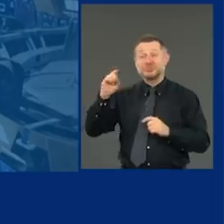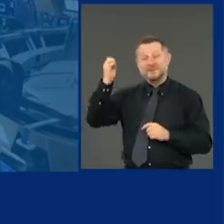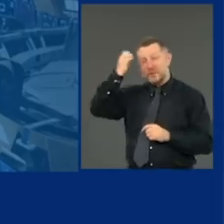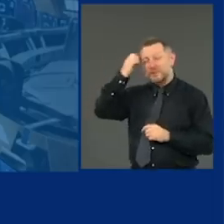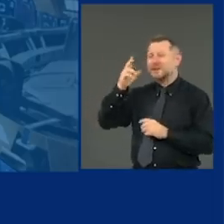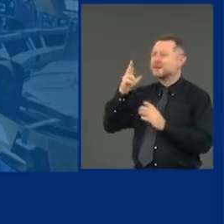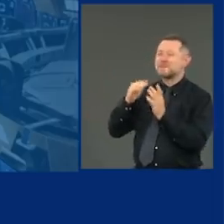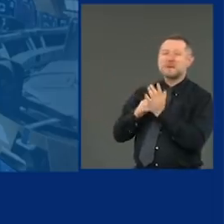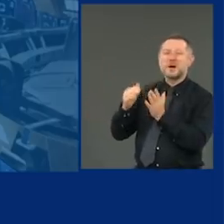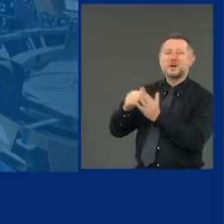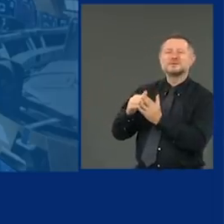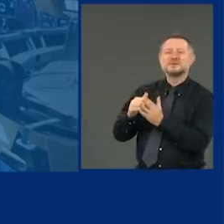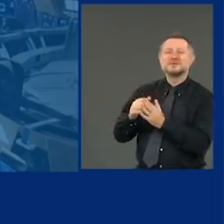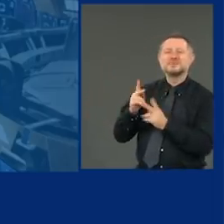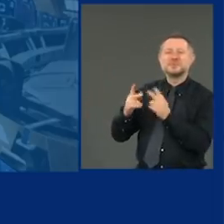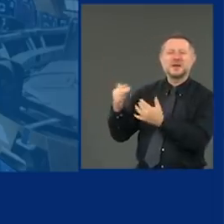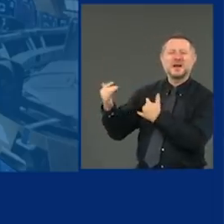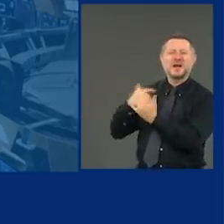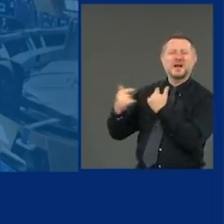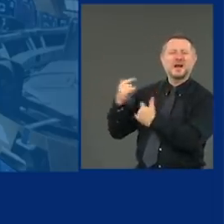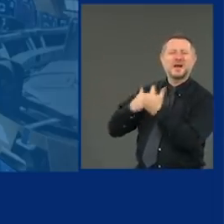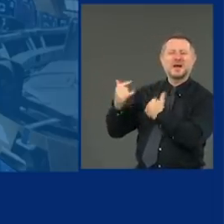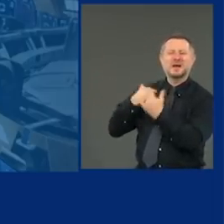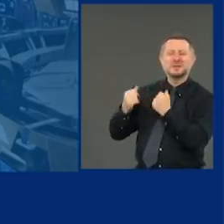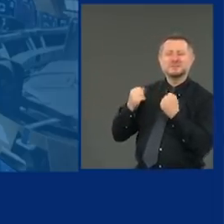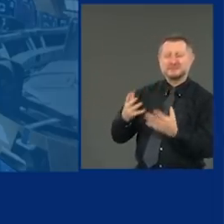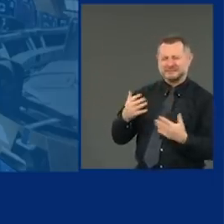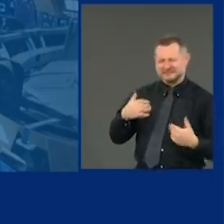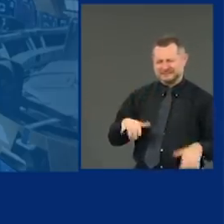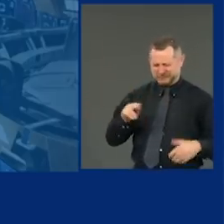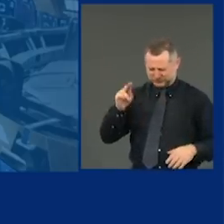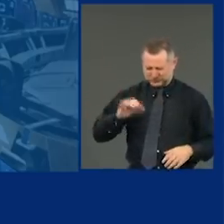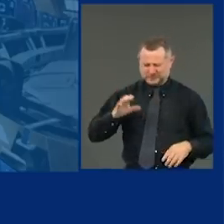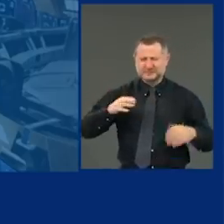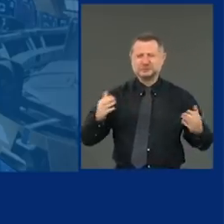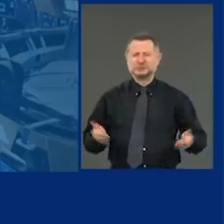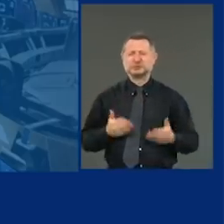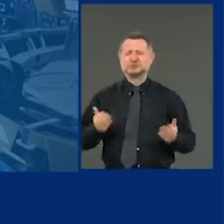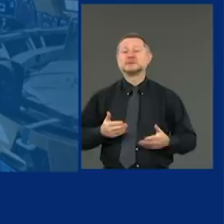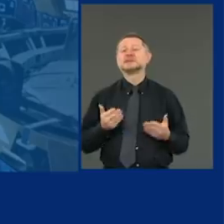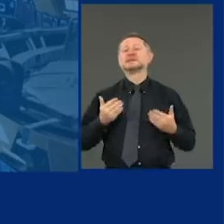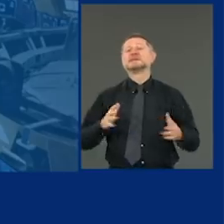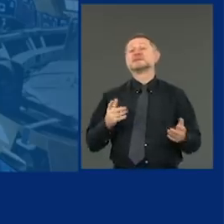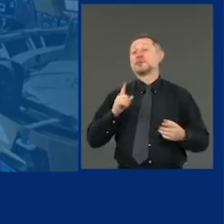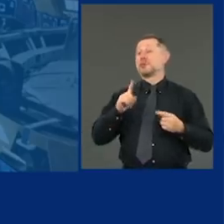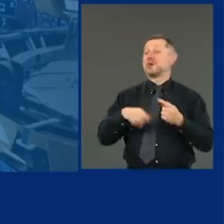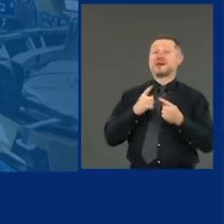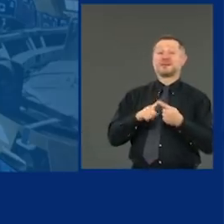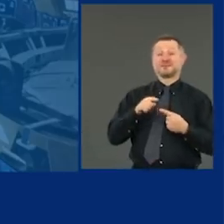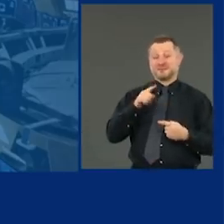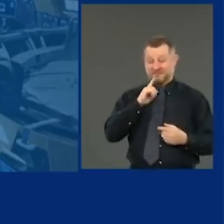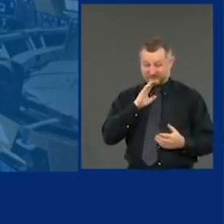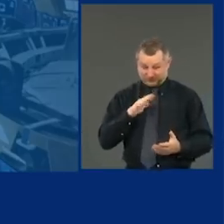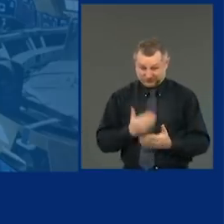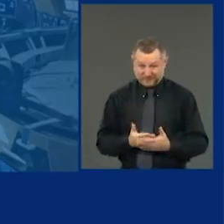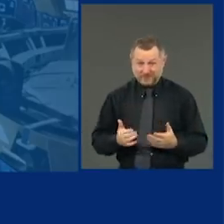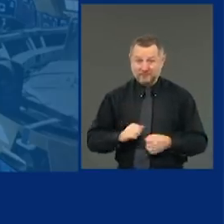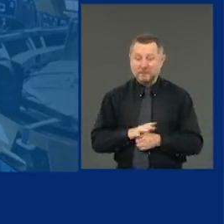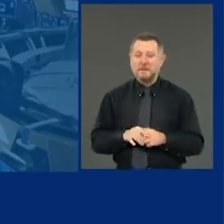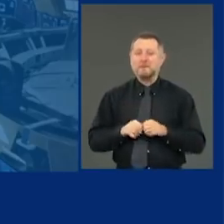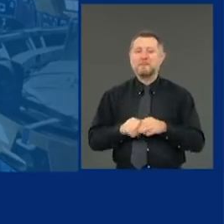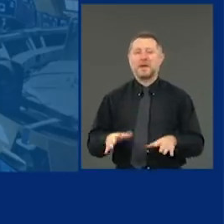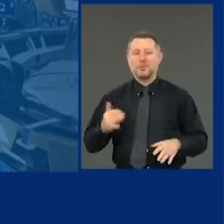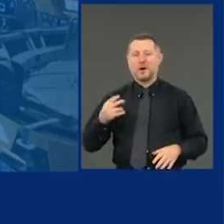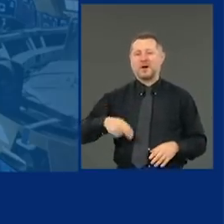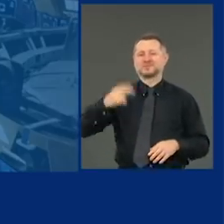our airports, and the virus came that way. So once the virus got here, it spread. This is a dense area, New